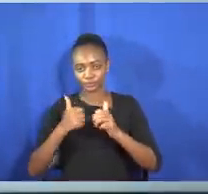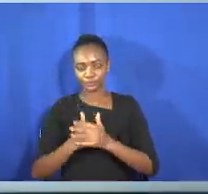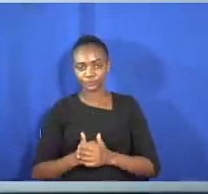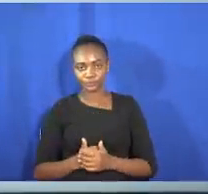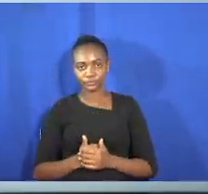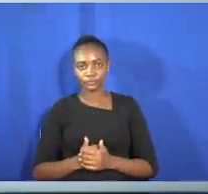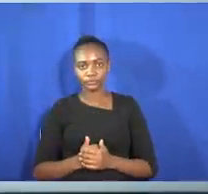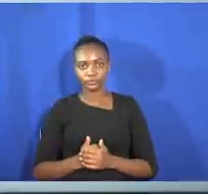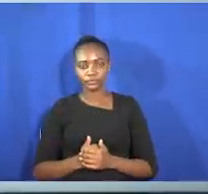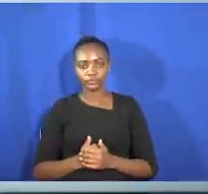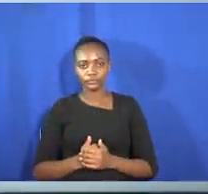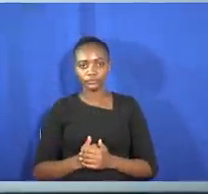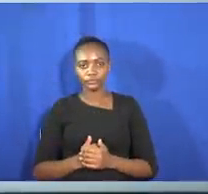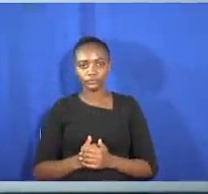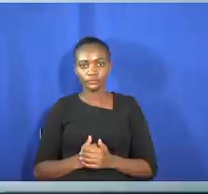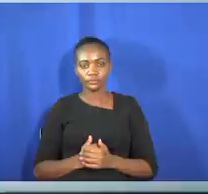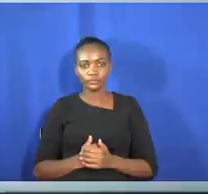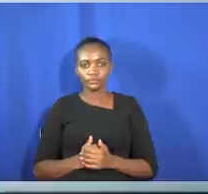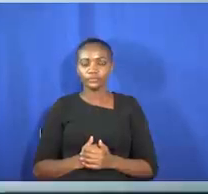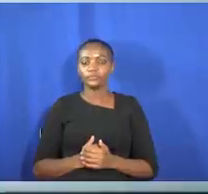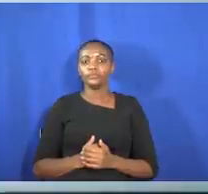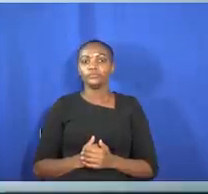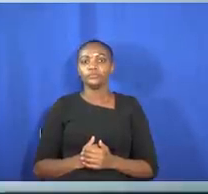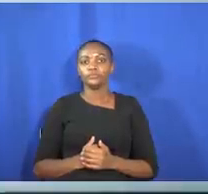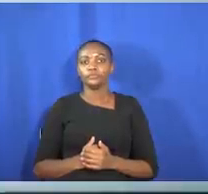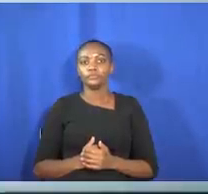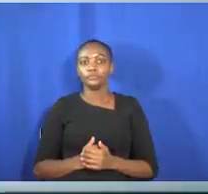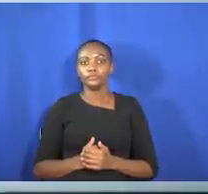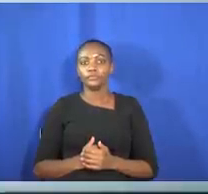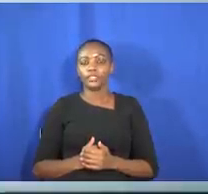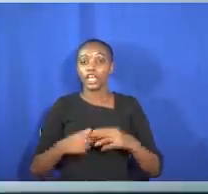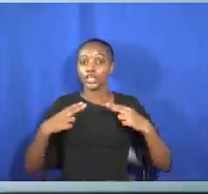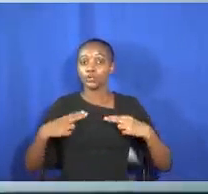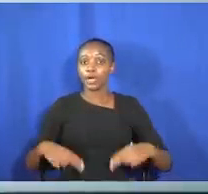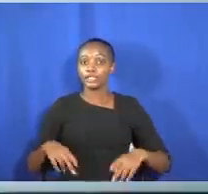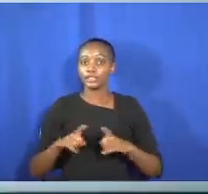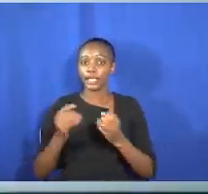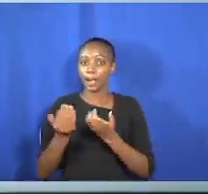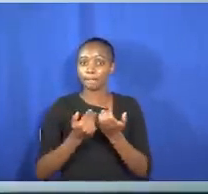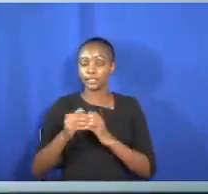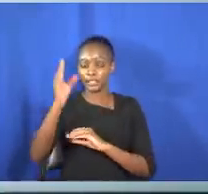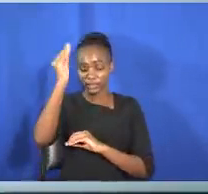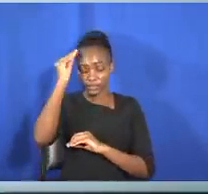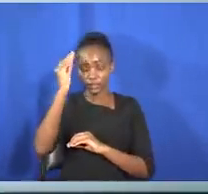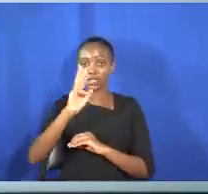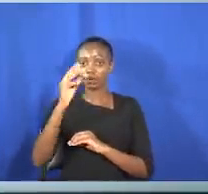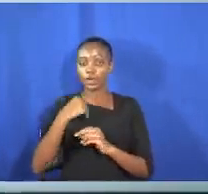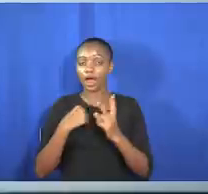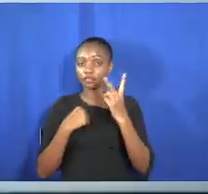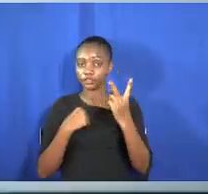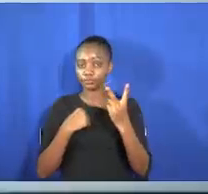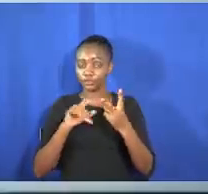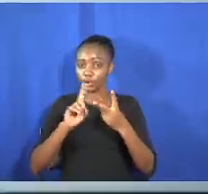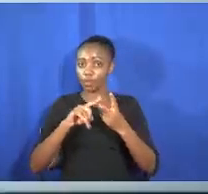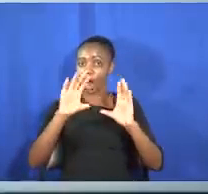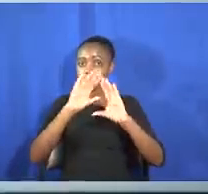the social sciences track is is the track on humanities and business studies. So they take 2